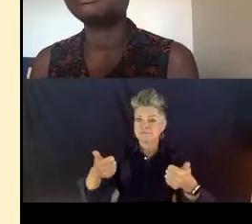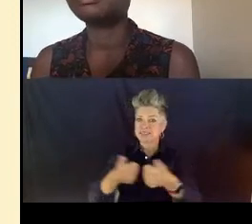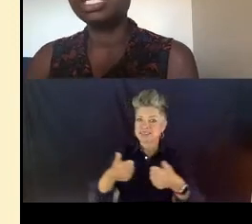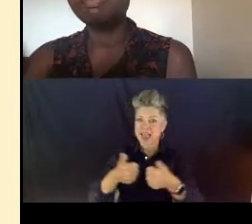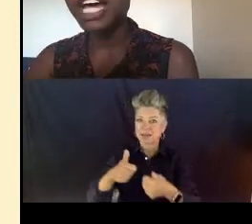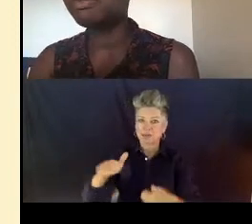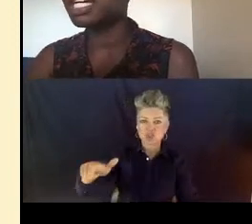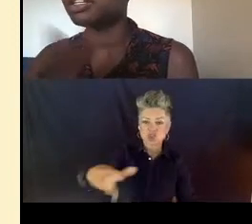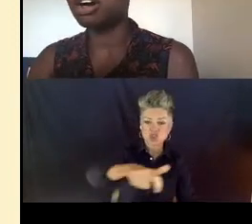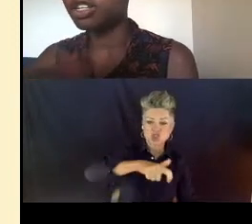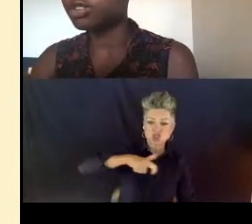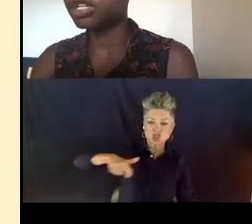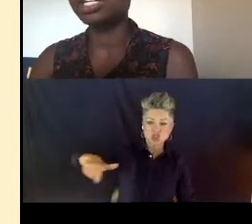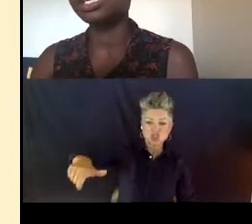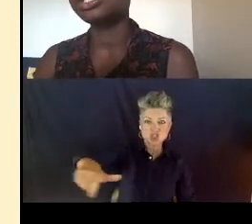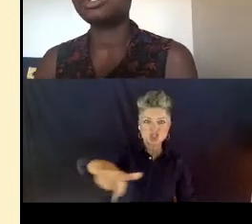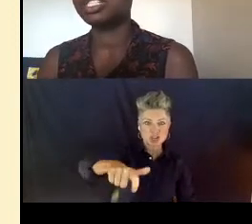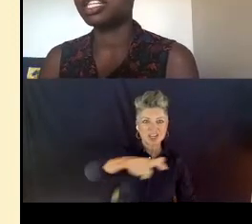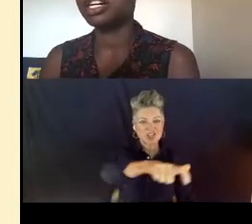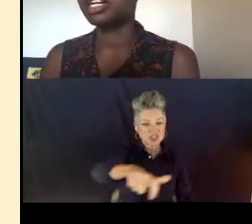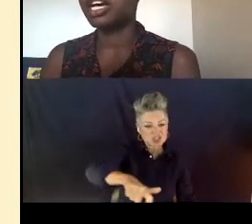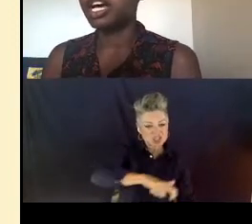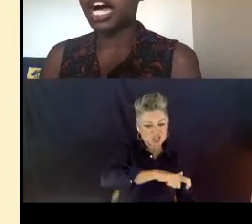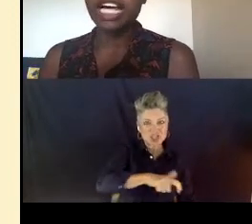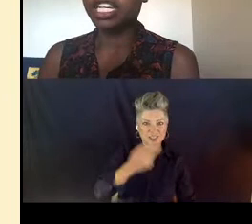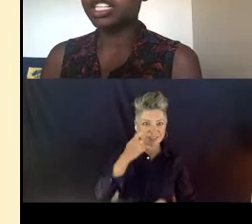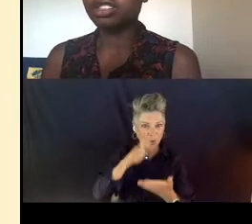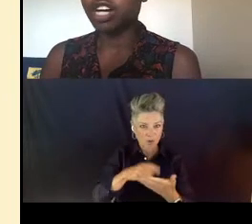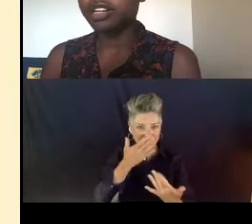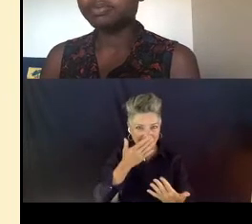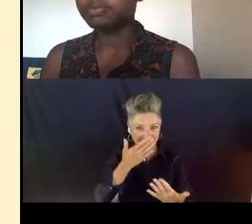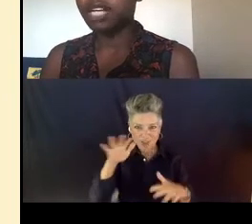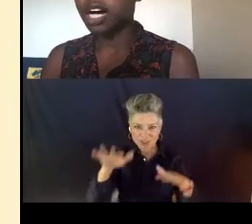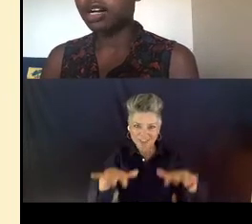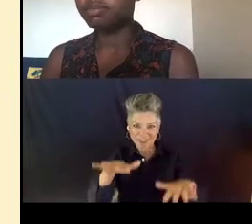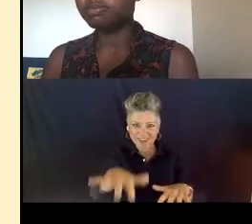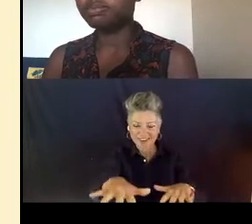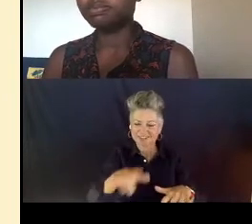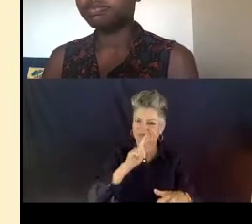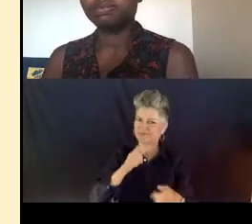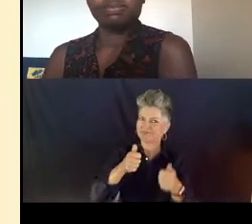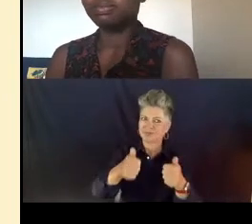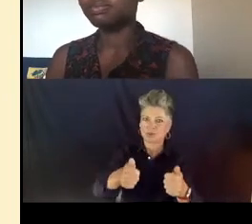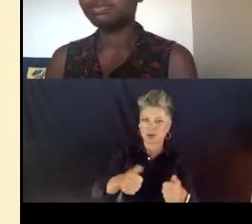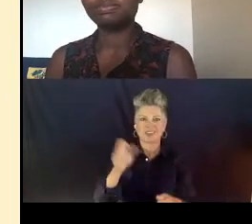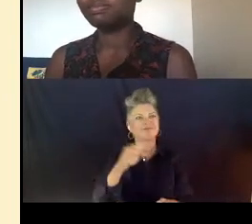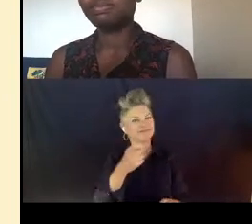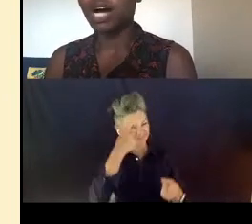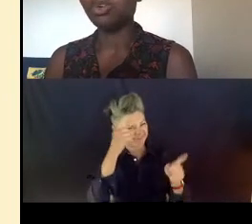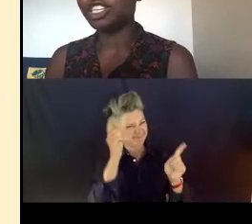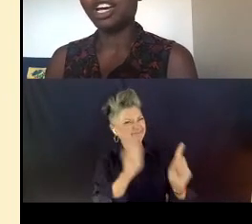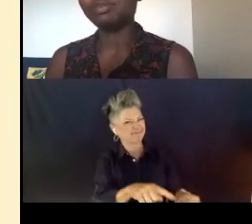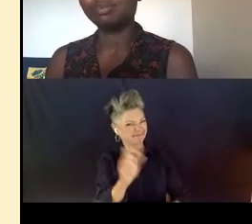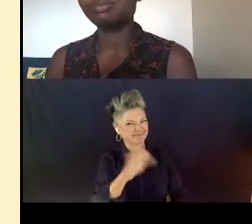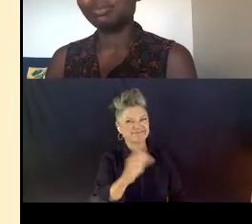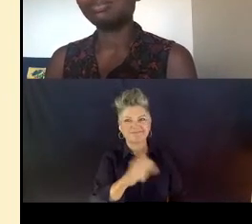on the pavement, all the little colors you see there. I think it's great. I do too. I think